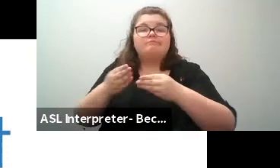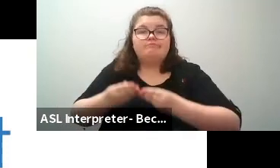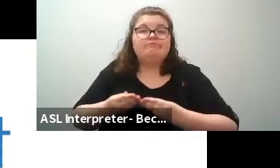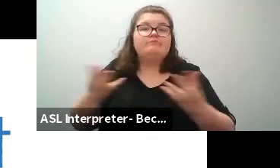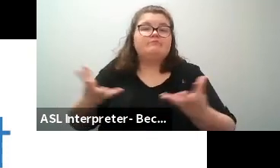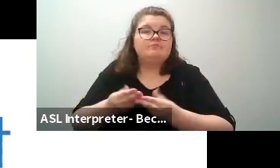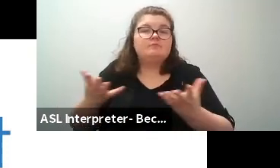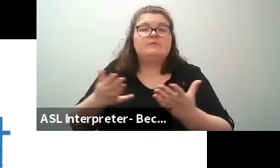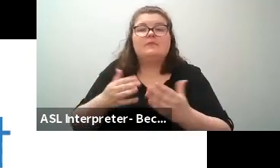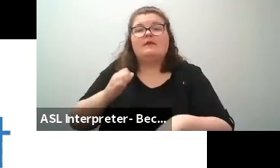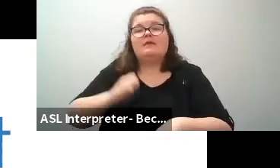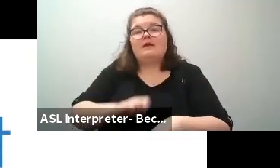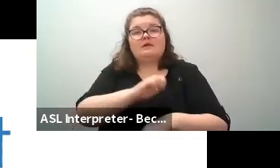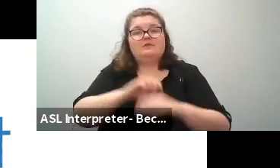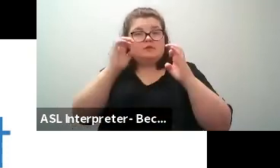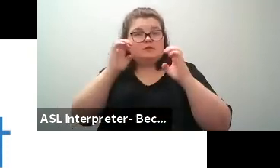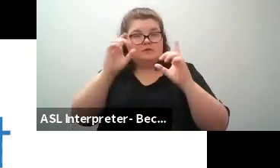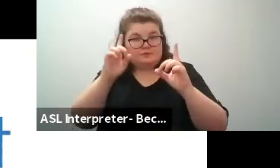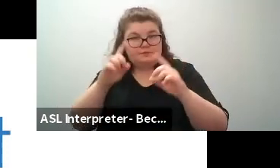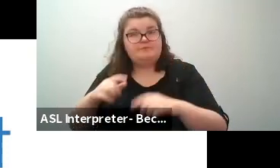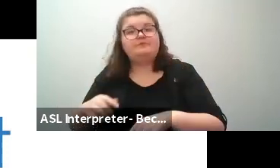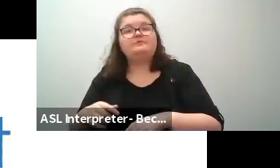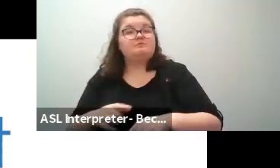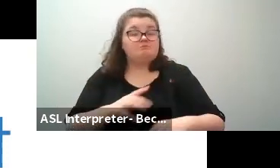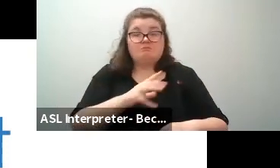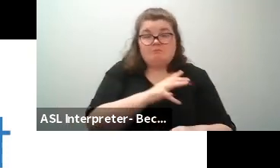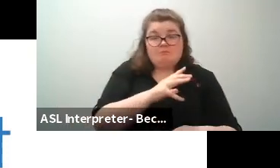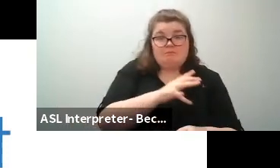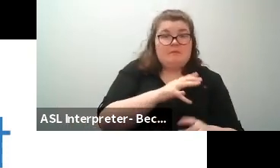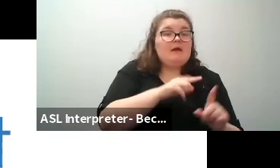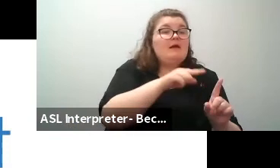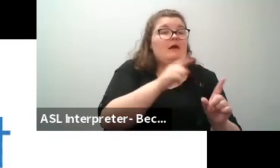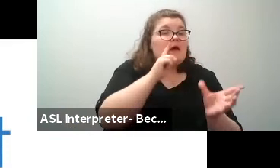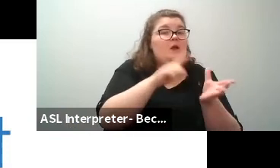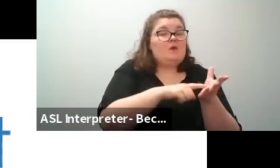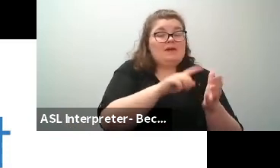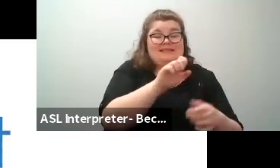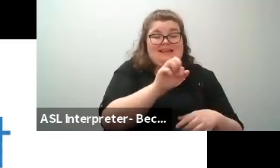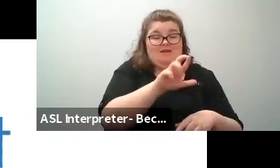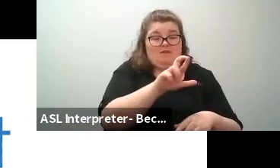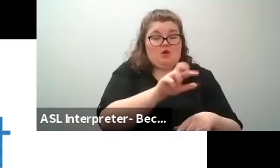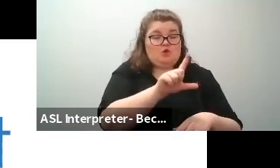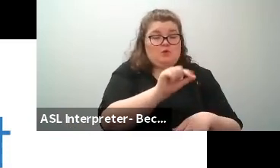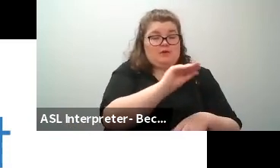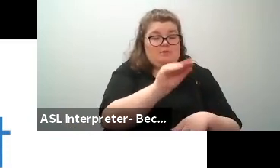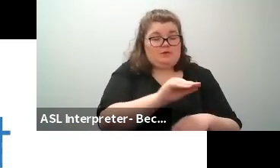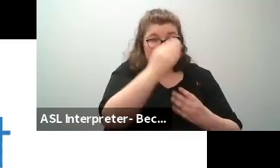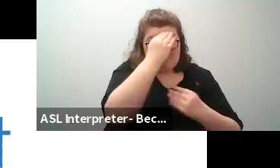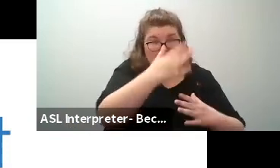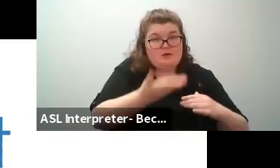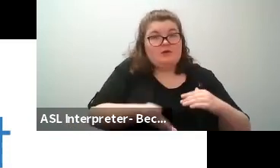asthma education. We did find in the emergency department that written information went from 20% of parents and children